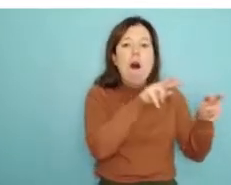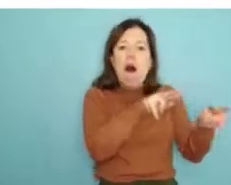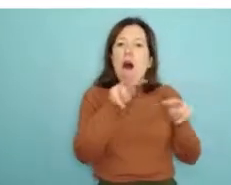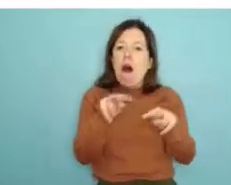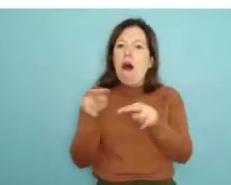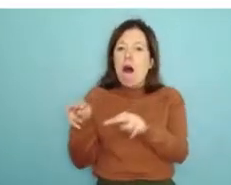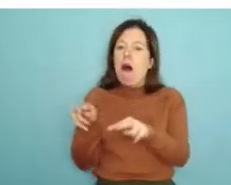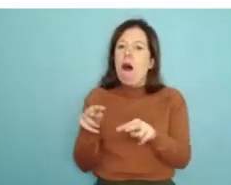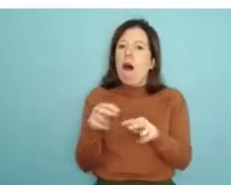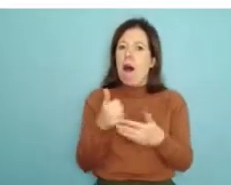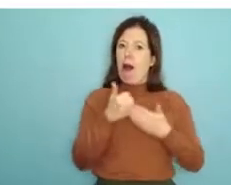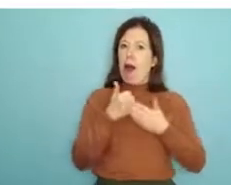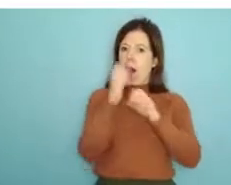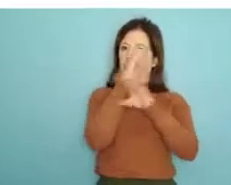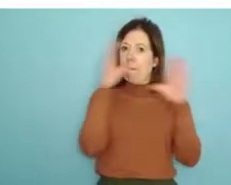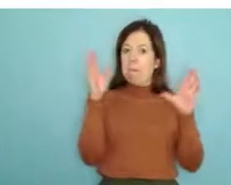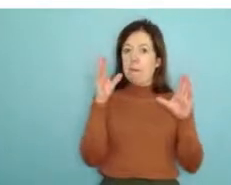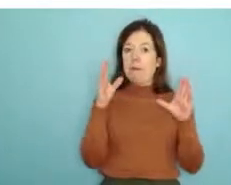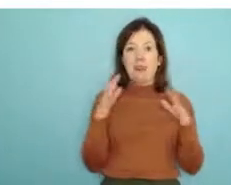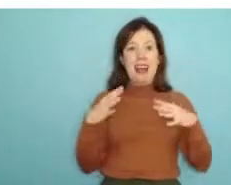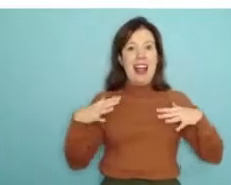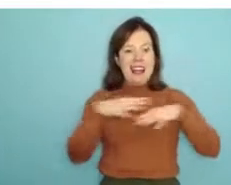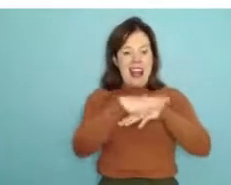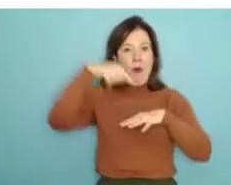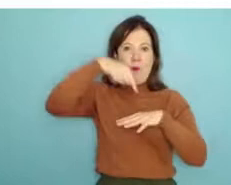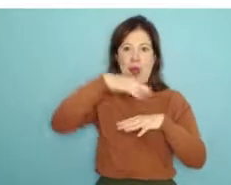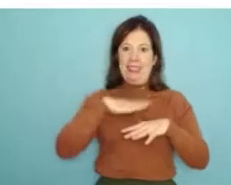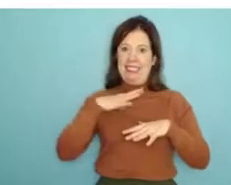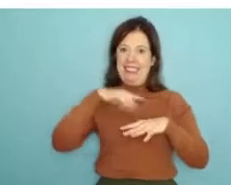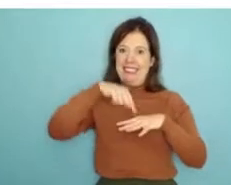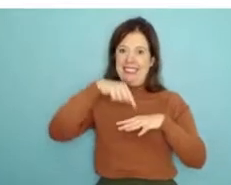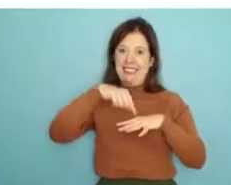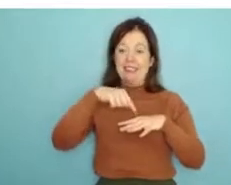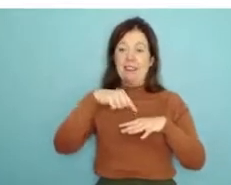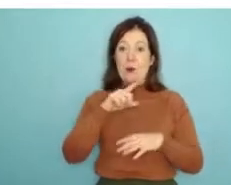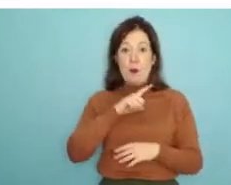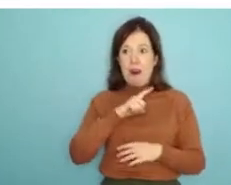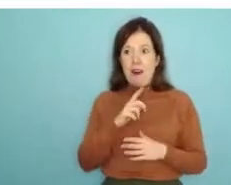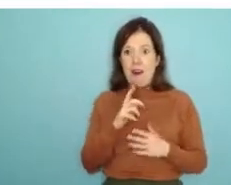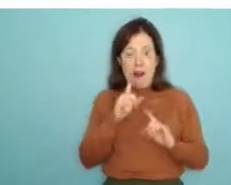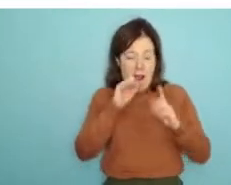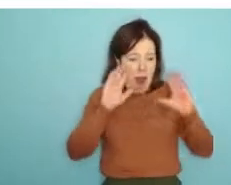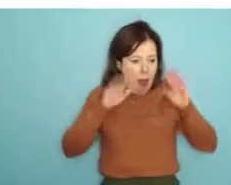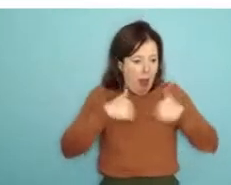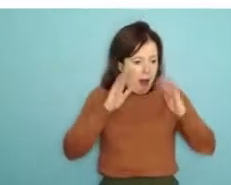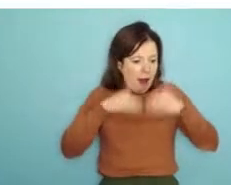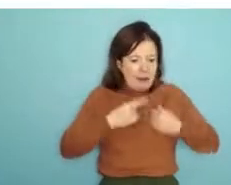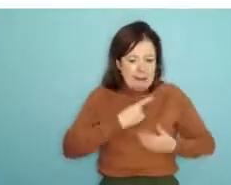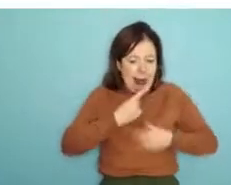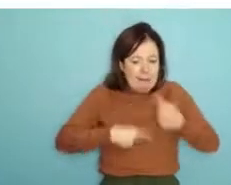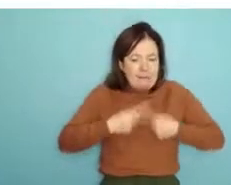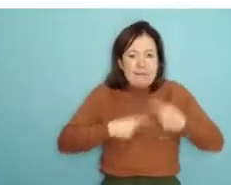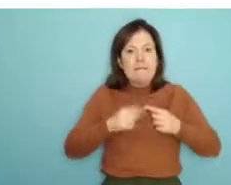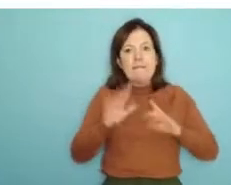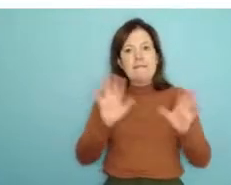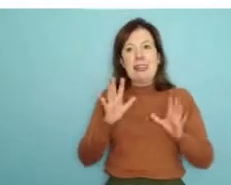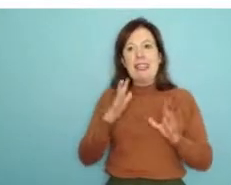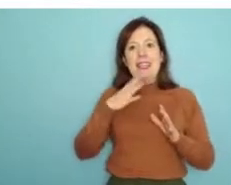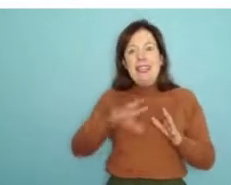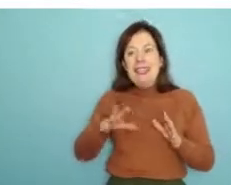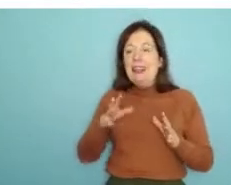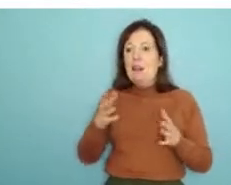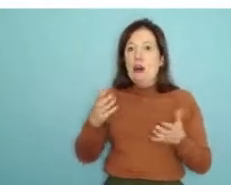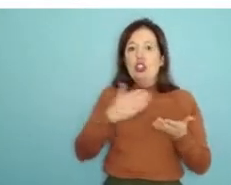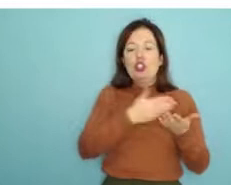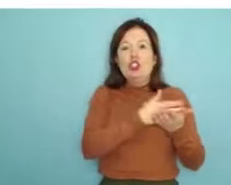developing networks is critical to doing this, because we need to learn from other places. We need to have diversity of thought in what we do